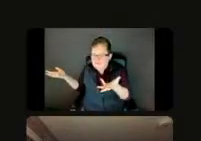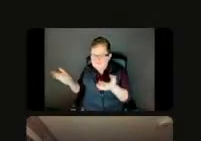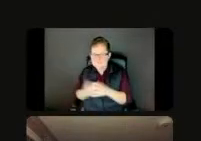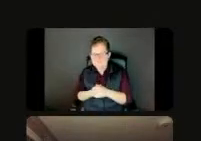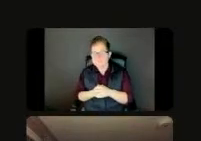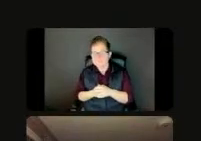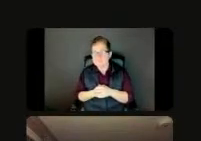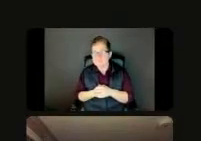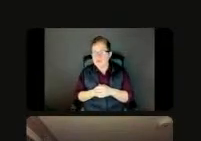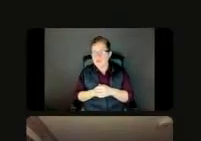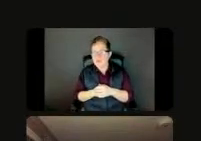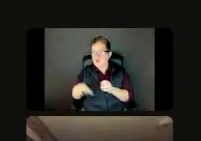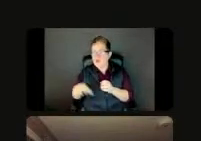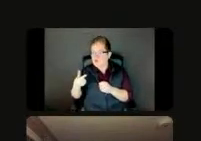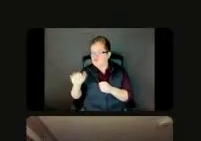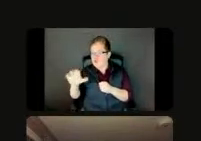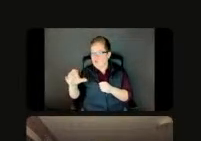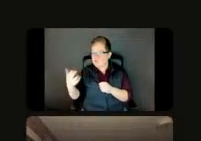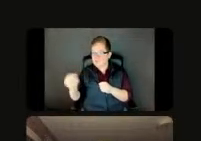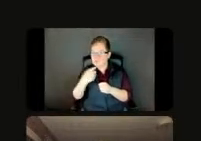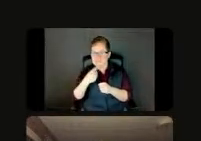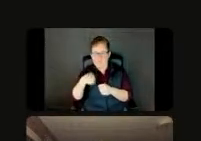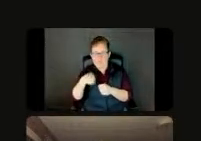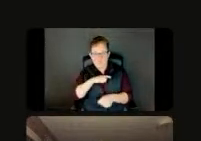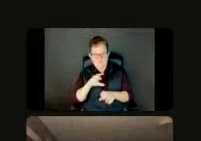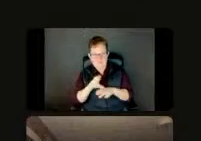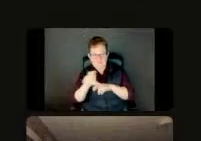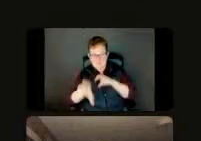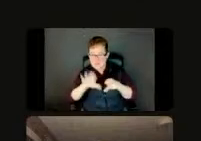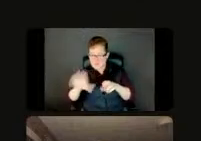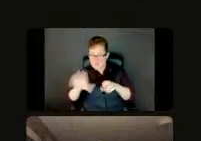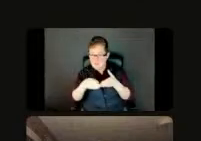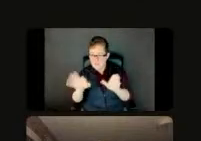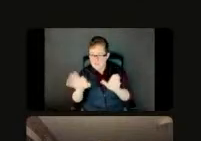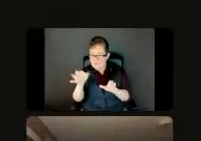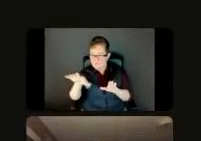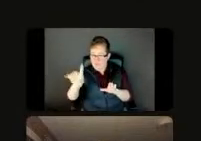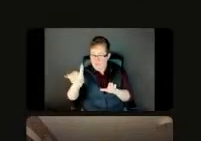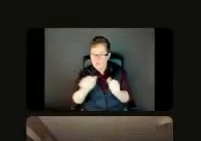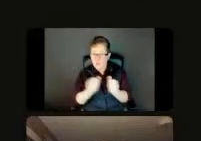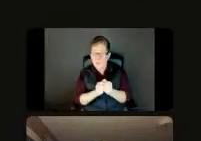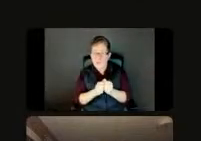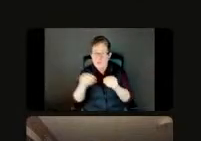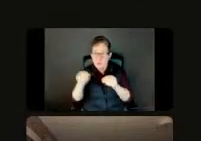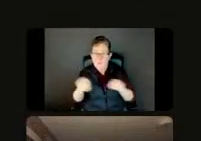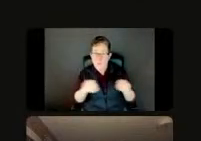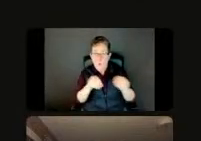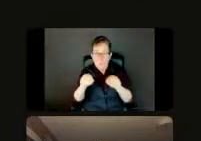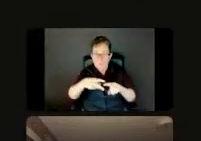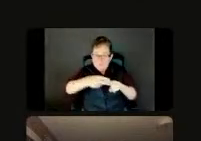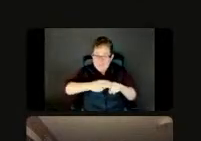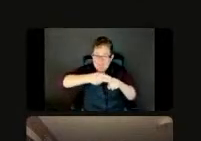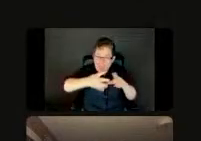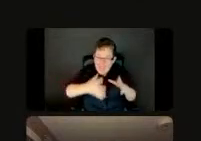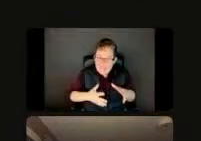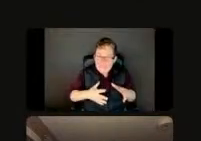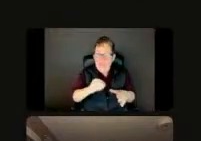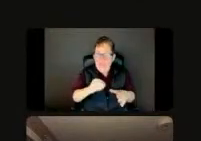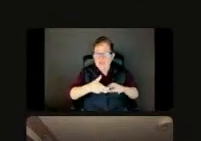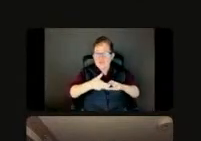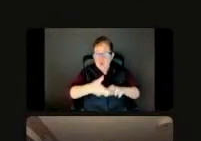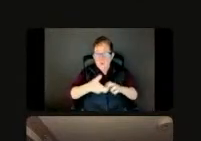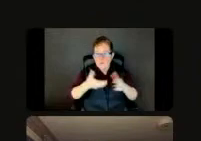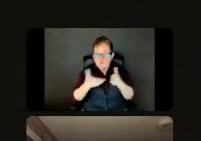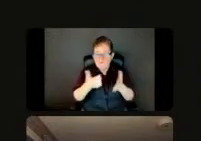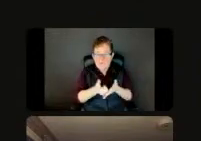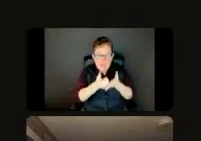I can add that we've also made modest investments through your general fund with mobile mechanic and towing services to